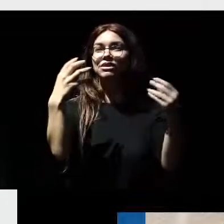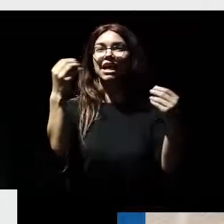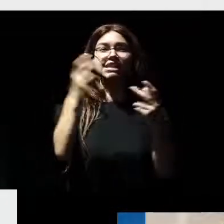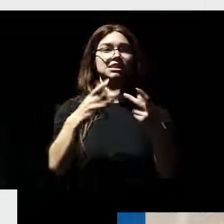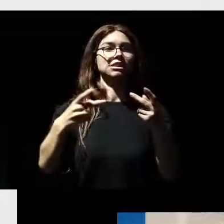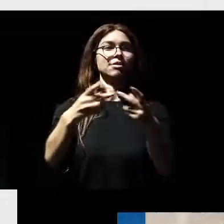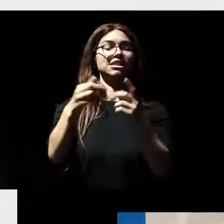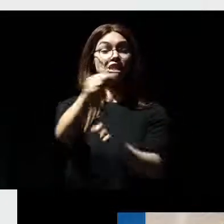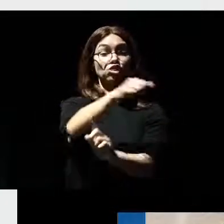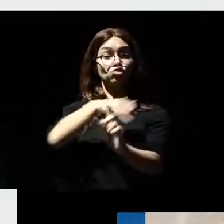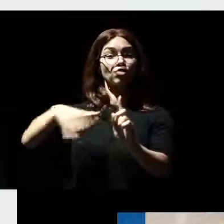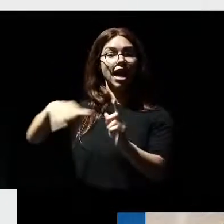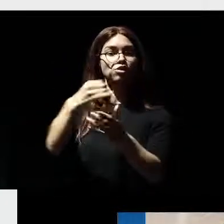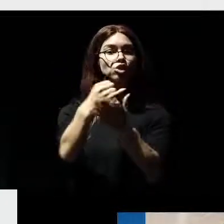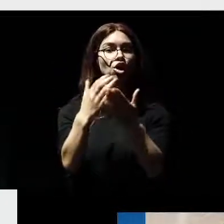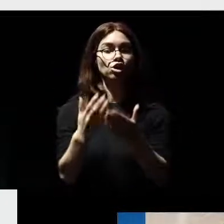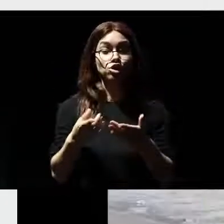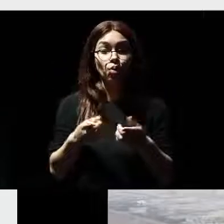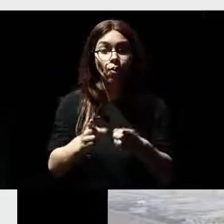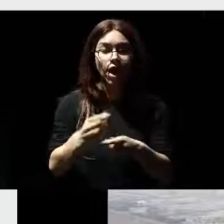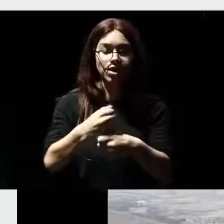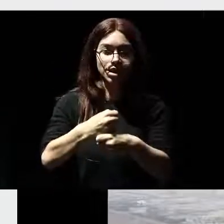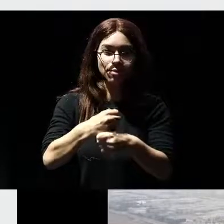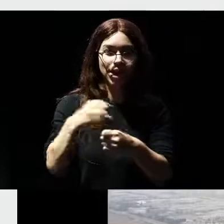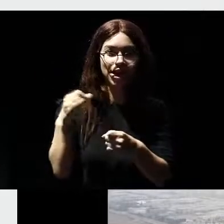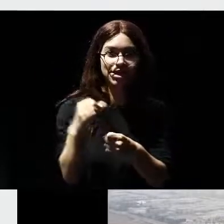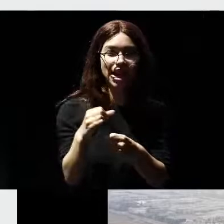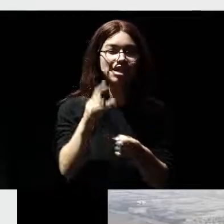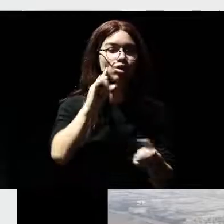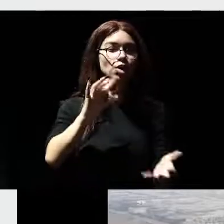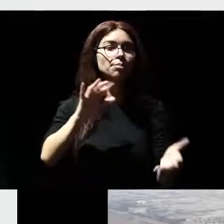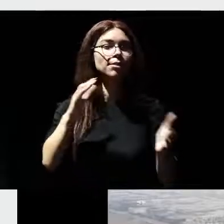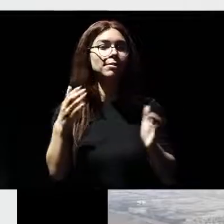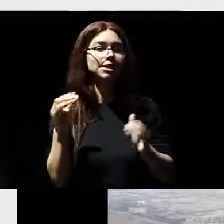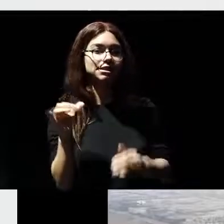and the artists when they're in fact making the work.